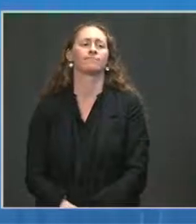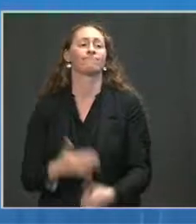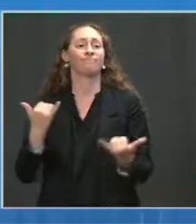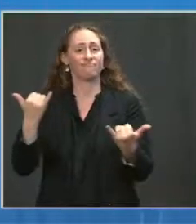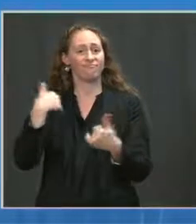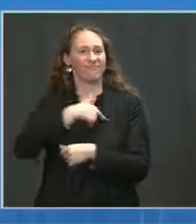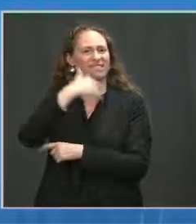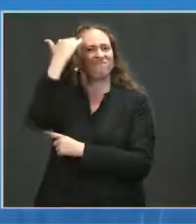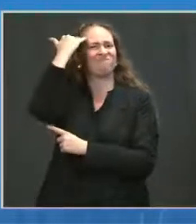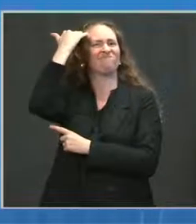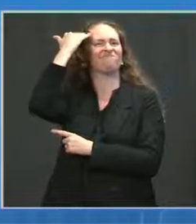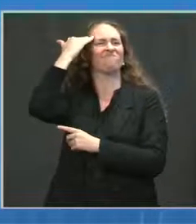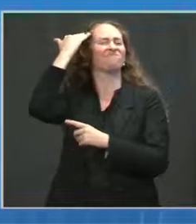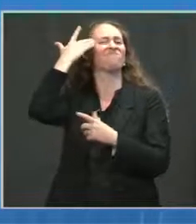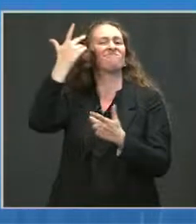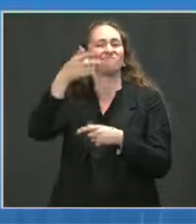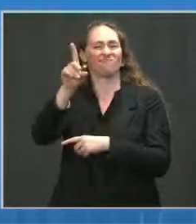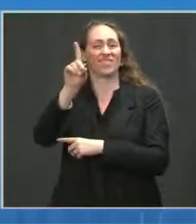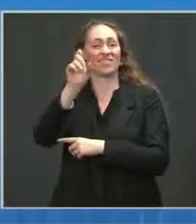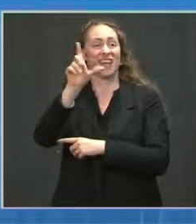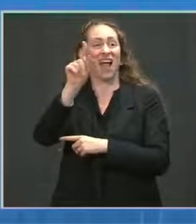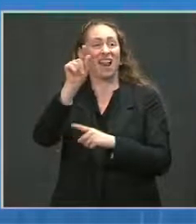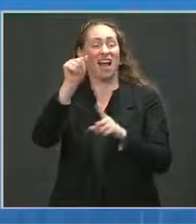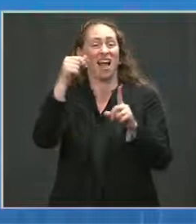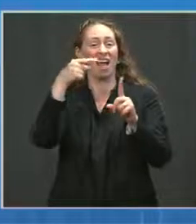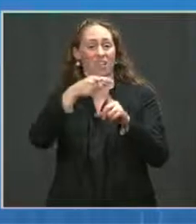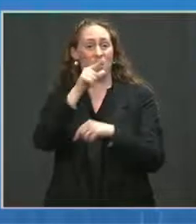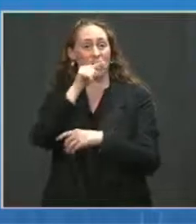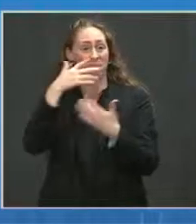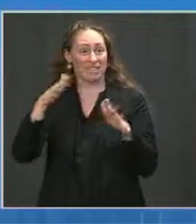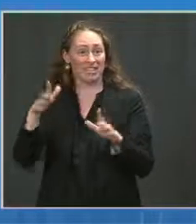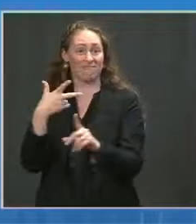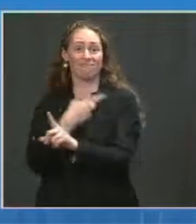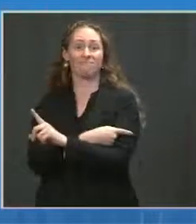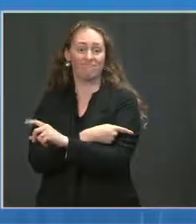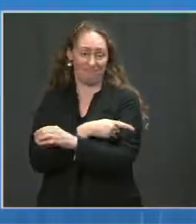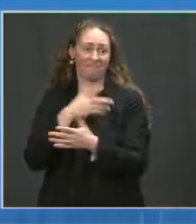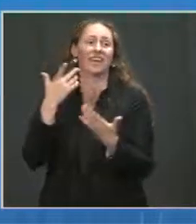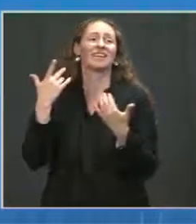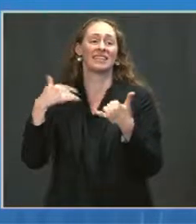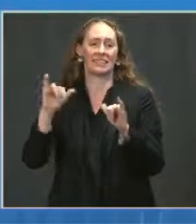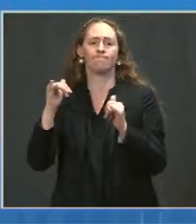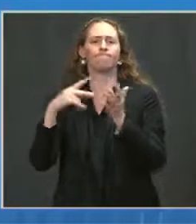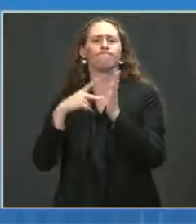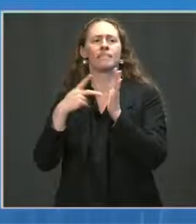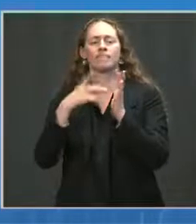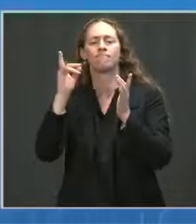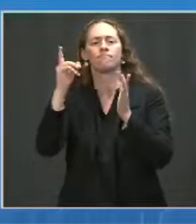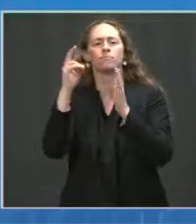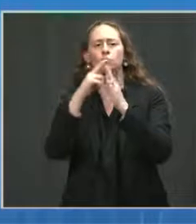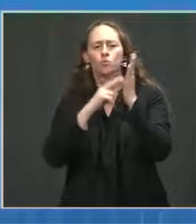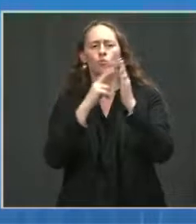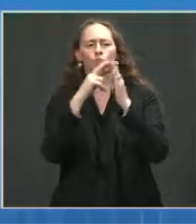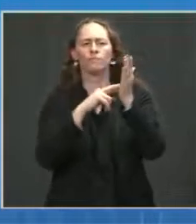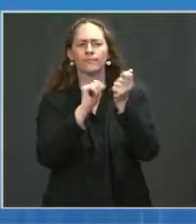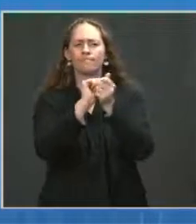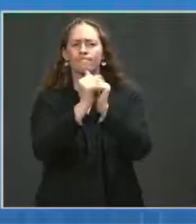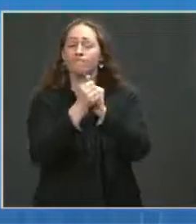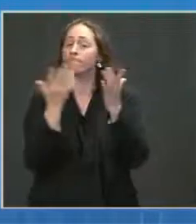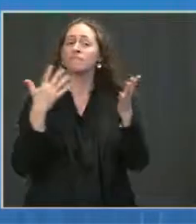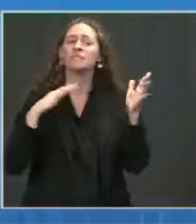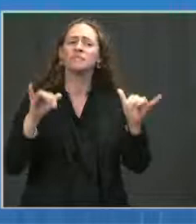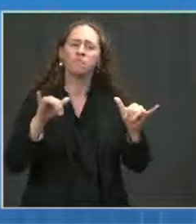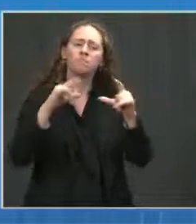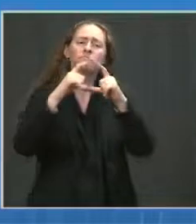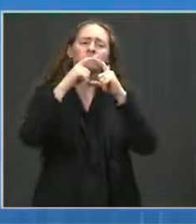and infections in those who are vaccinated, we updated our recommendations, including recommending masks in public indoor